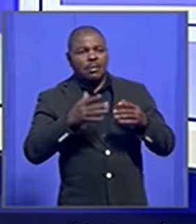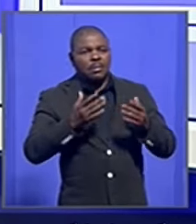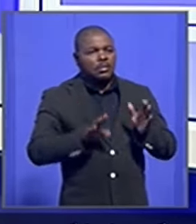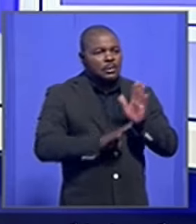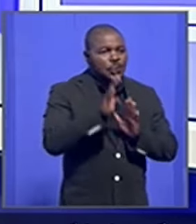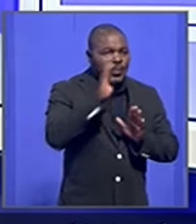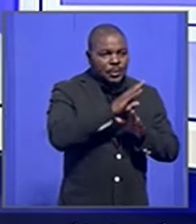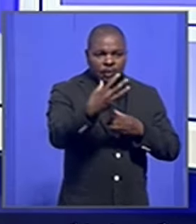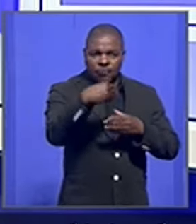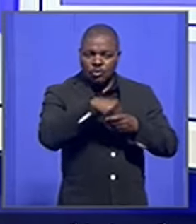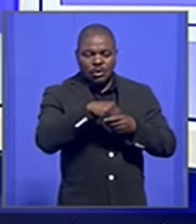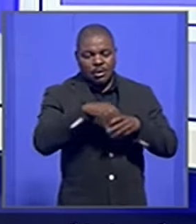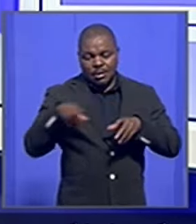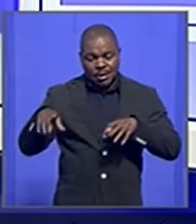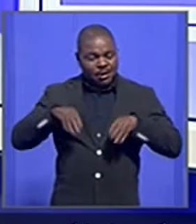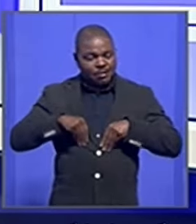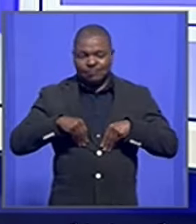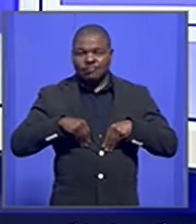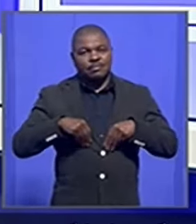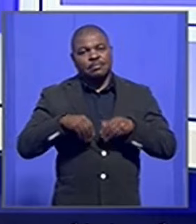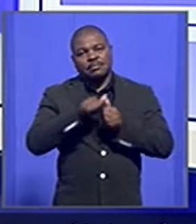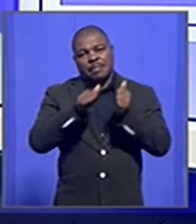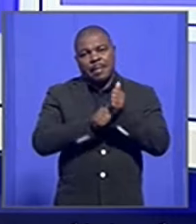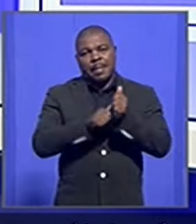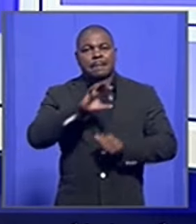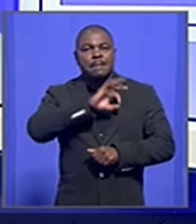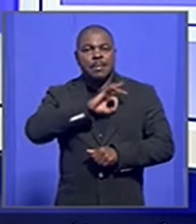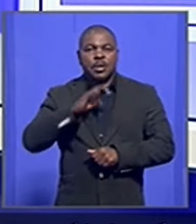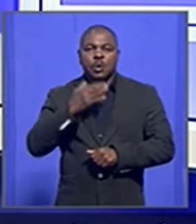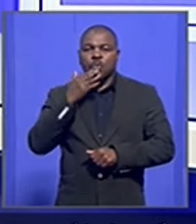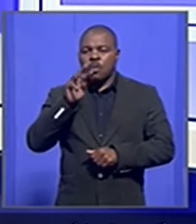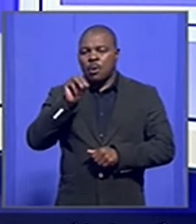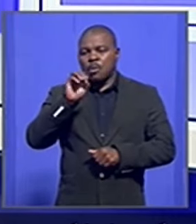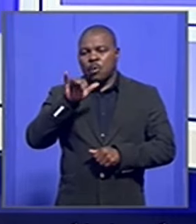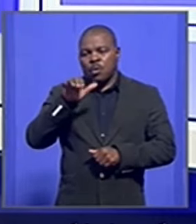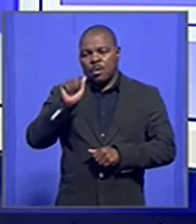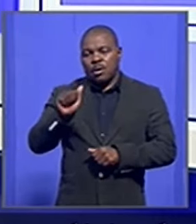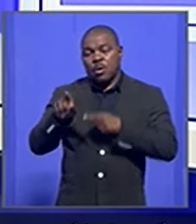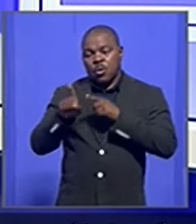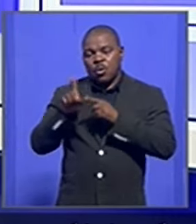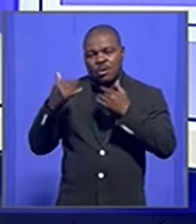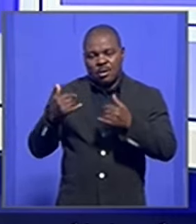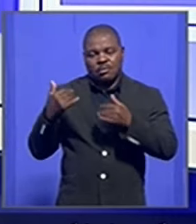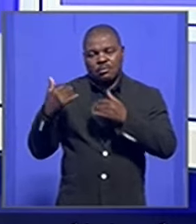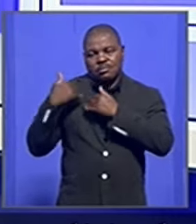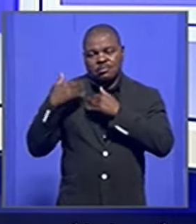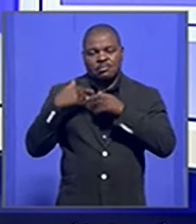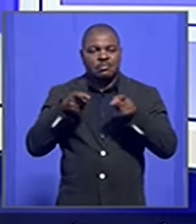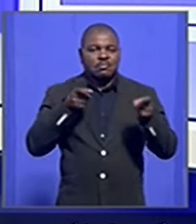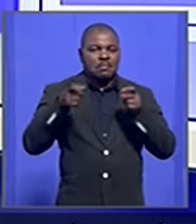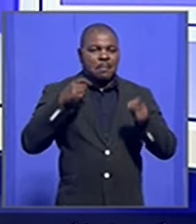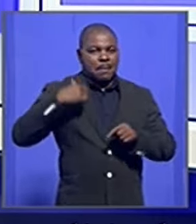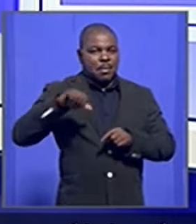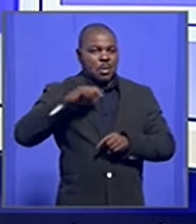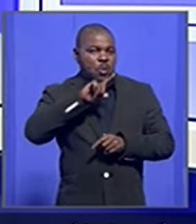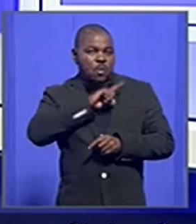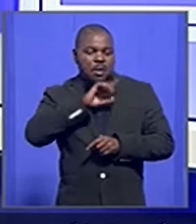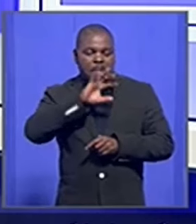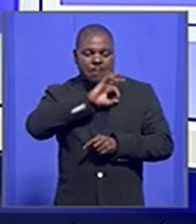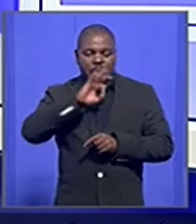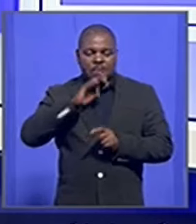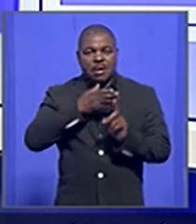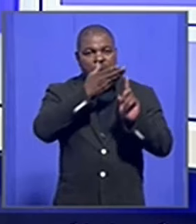ditlhabololong. Motlatsa meyara Nasipi Moya o ga jaana a kgannang tsamaiso ya mmasepala morago ga go thankgololwa ga